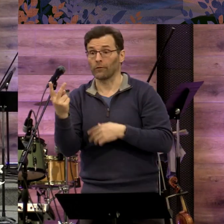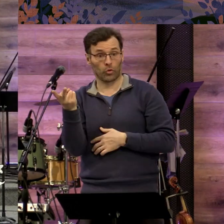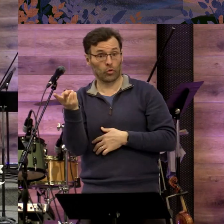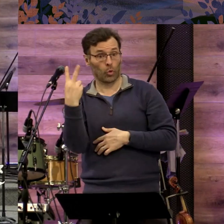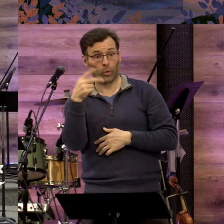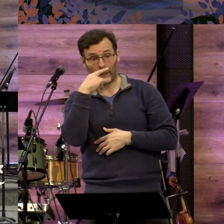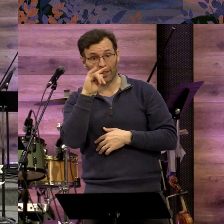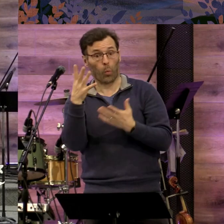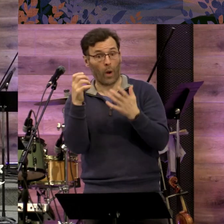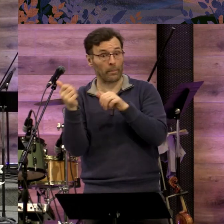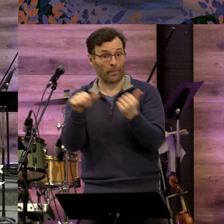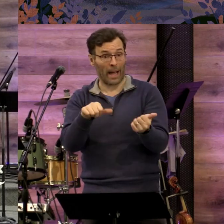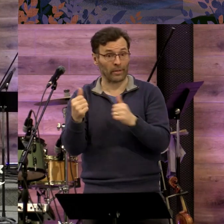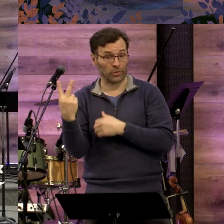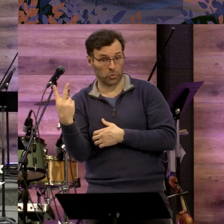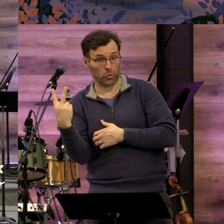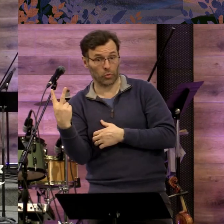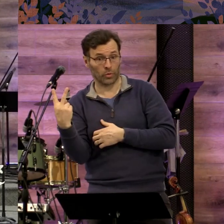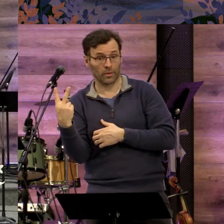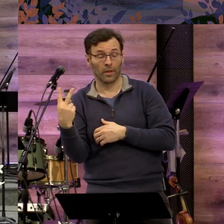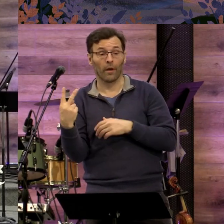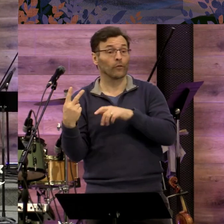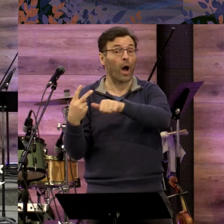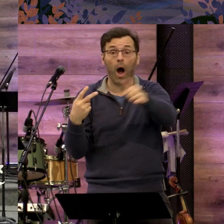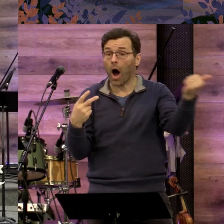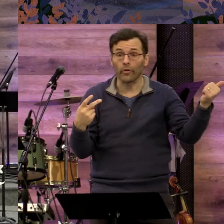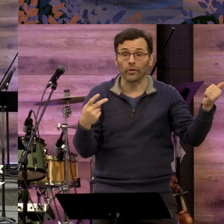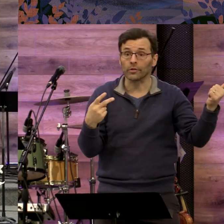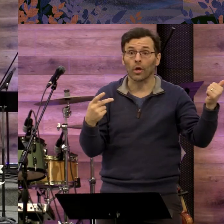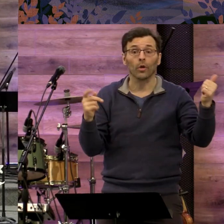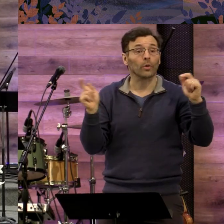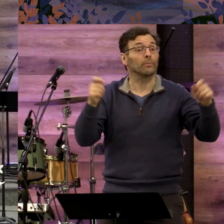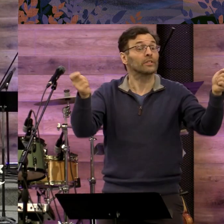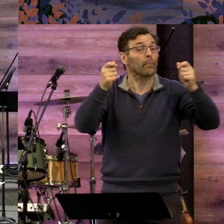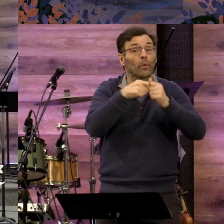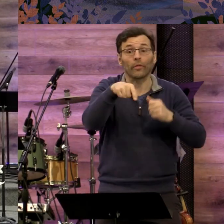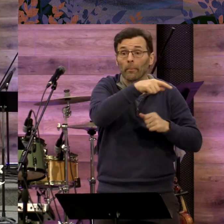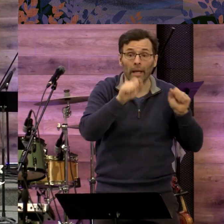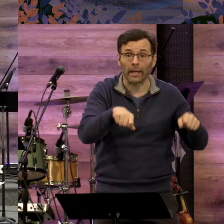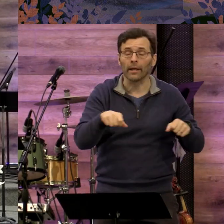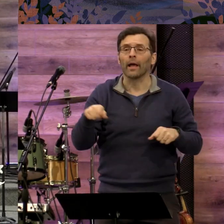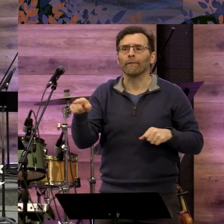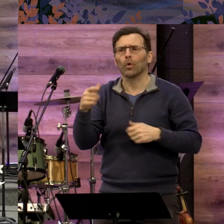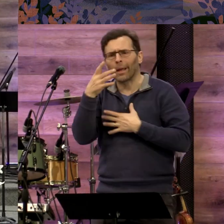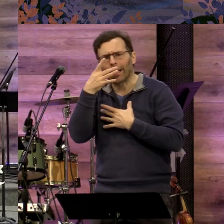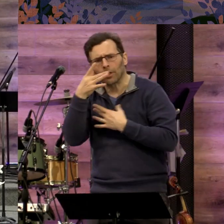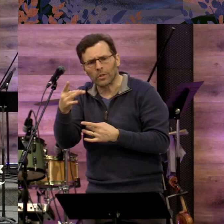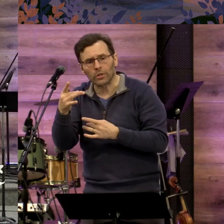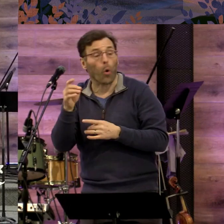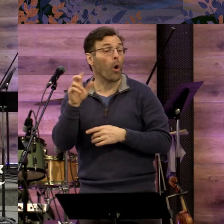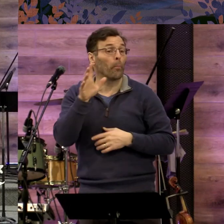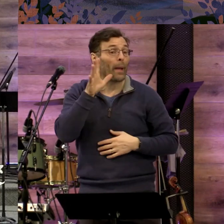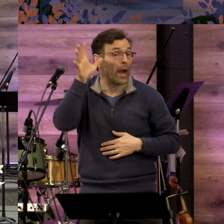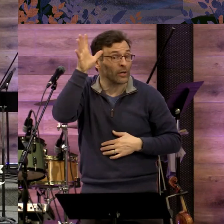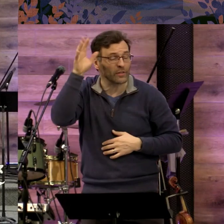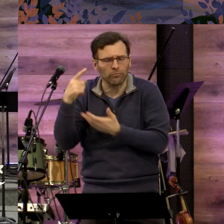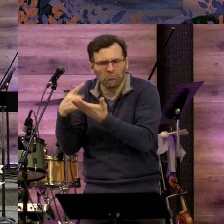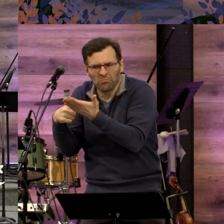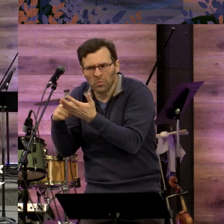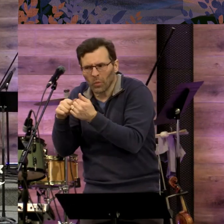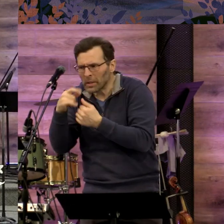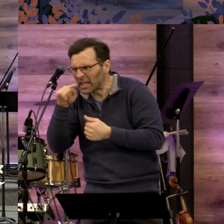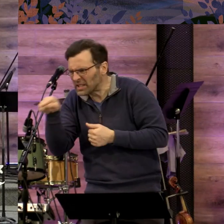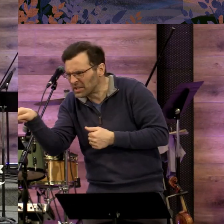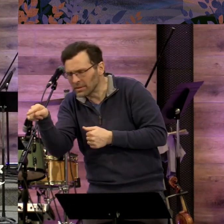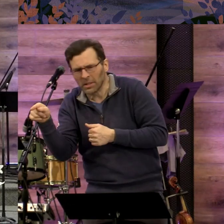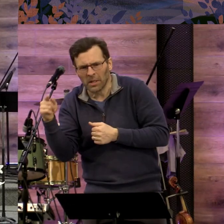want to be baptized, and so for the rest of you, you can come and celebrate with them. But if you are interested, or parents, if you've had conversations with your kids and